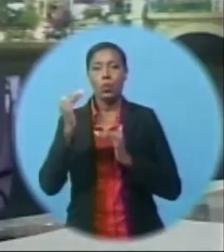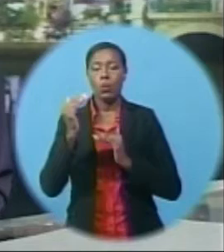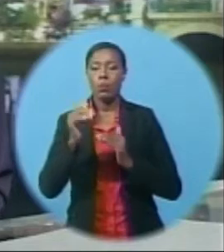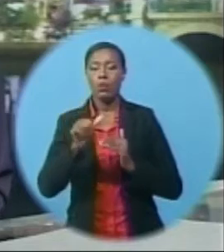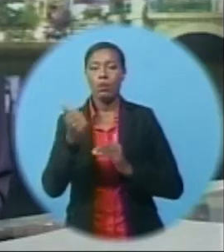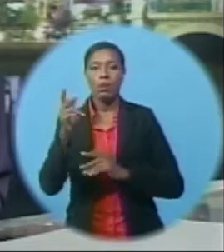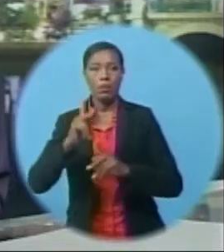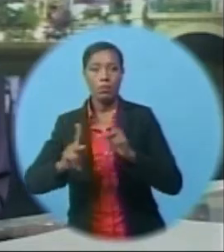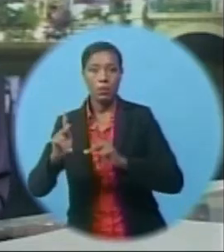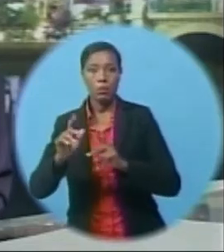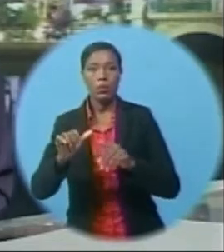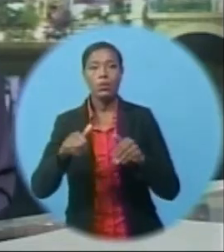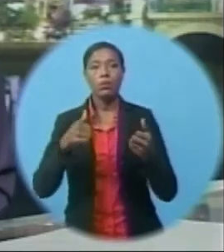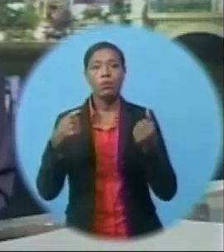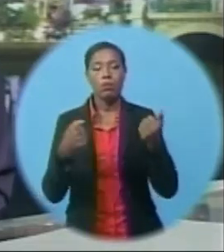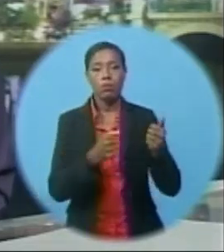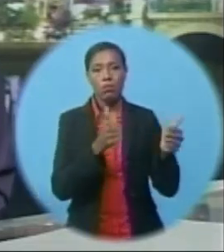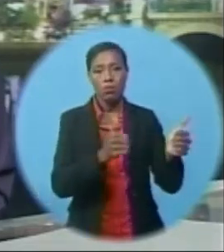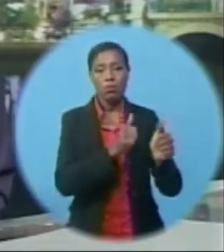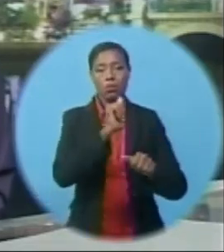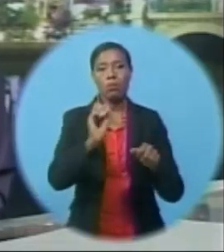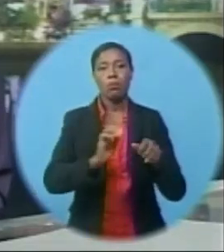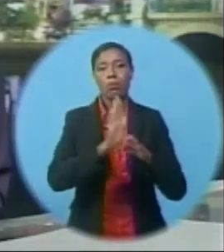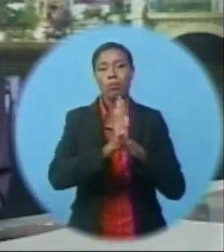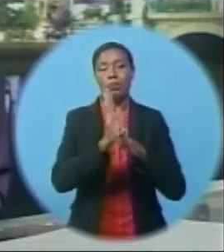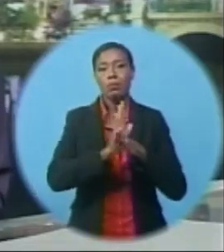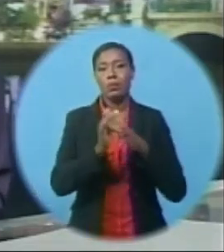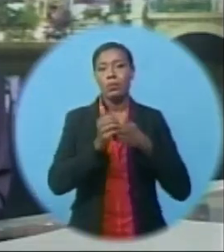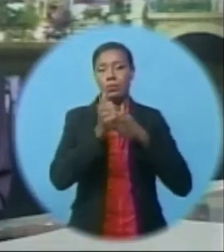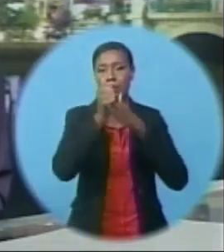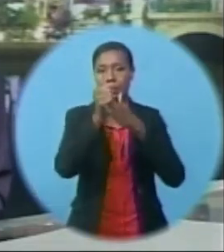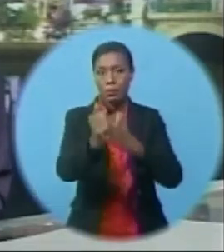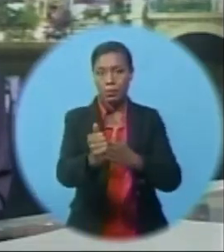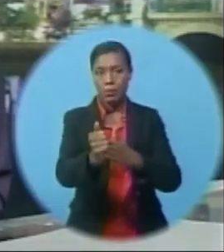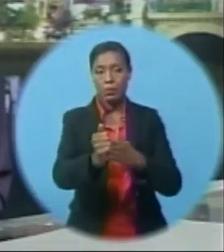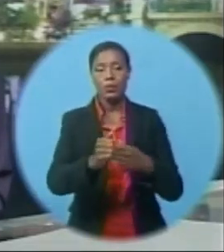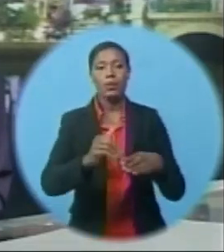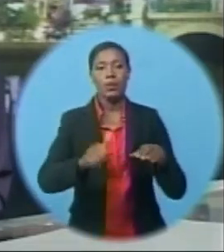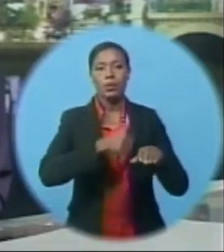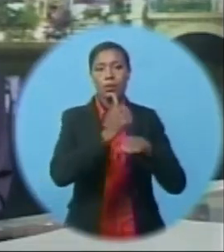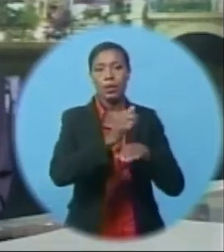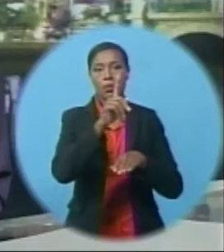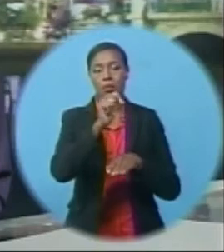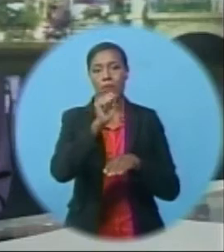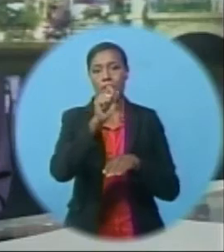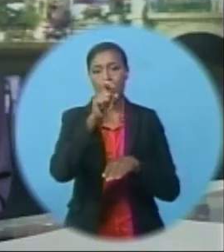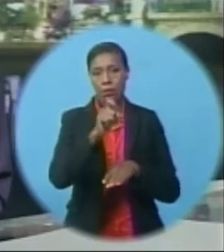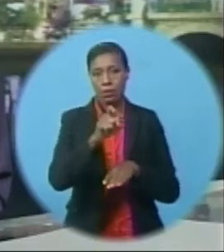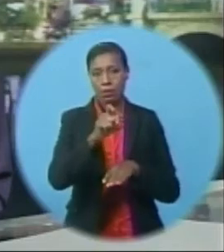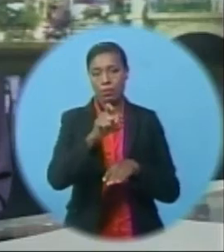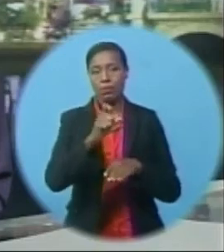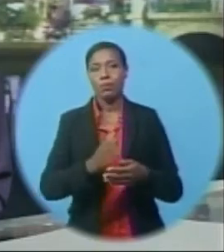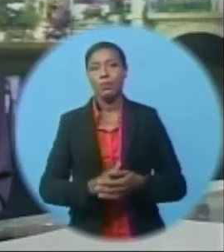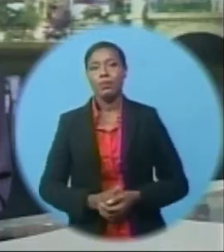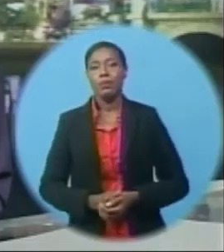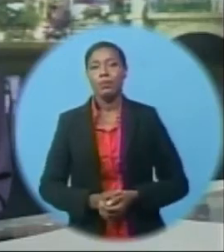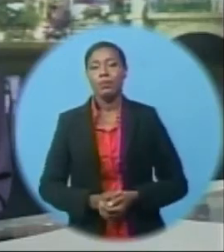a tax on these beverages. Dr. Samuels was speaking during the just concluded CARICOM Heads of Government meeting in